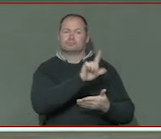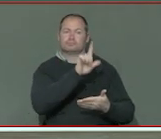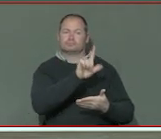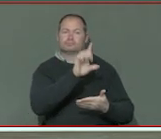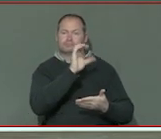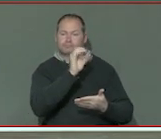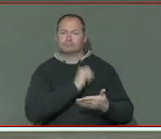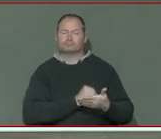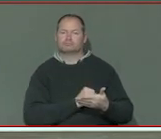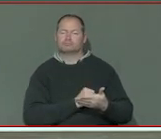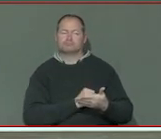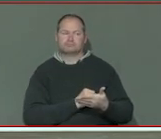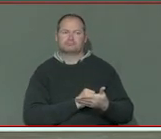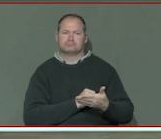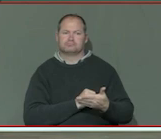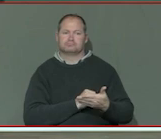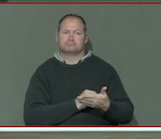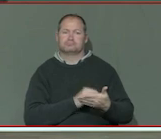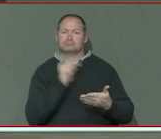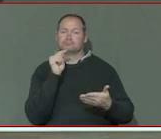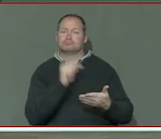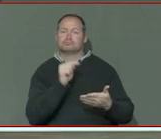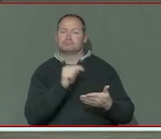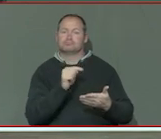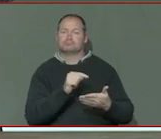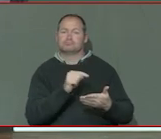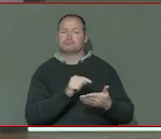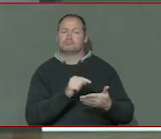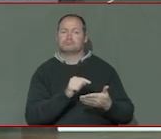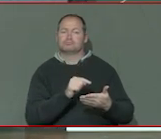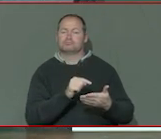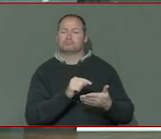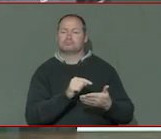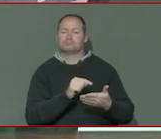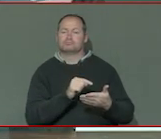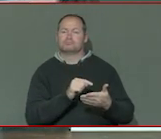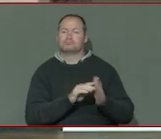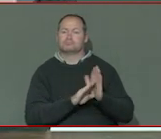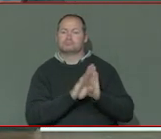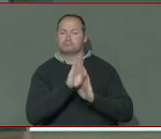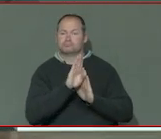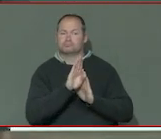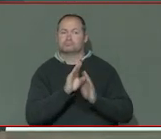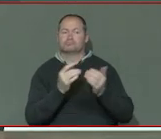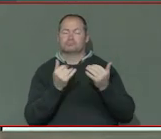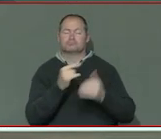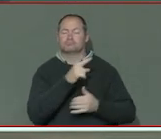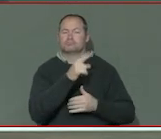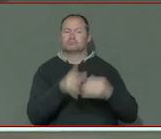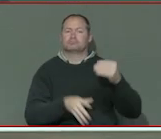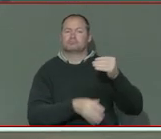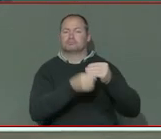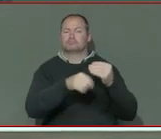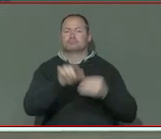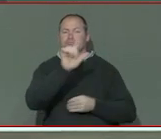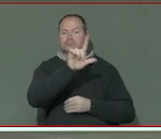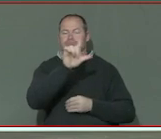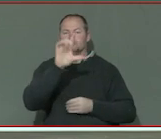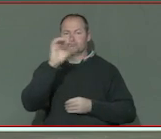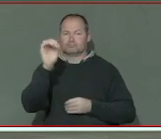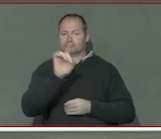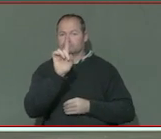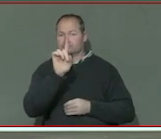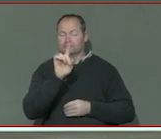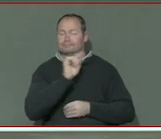770. And an invoice is an increase. All right. So they just added 770 and they were supposed to